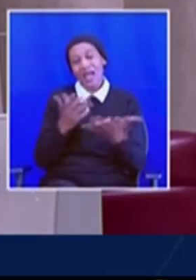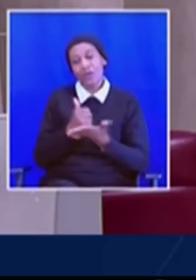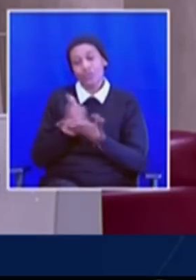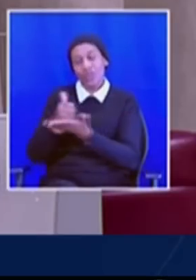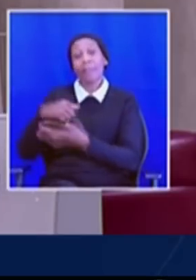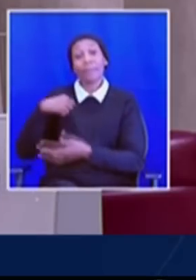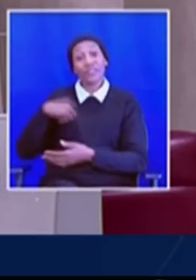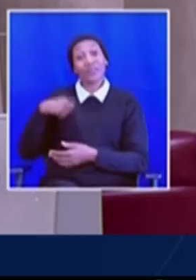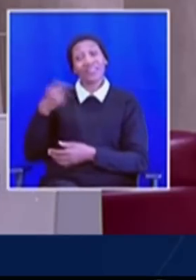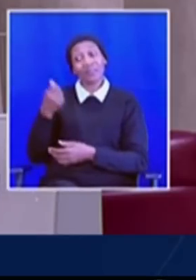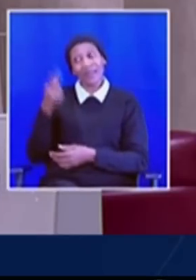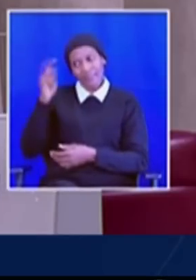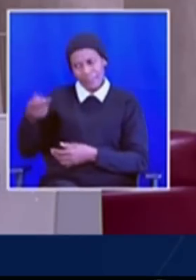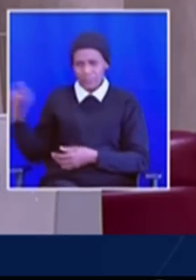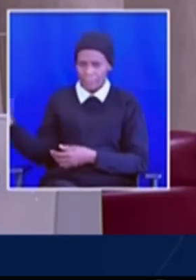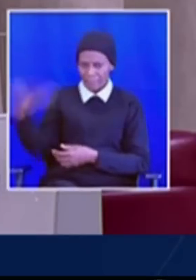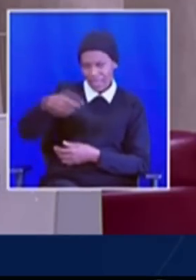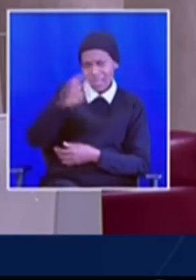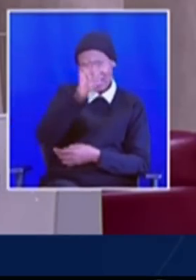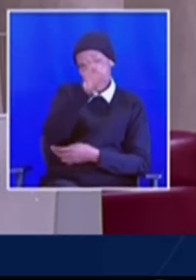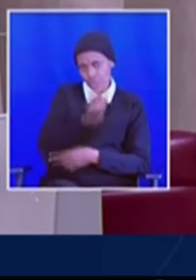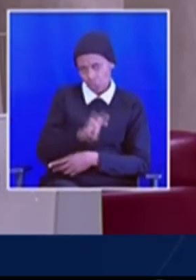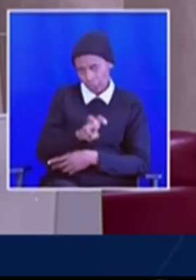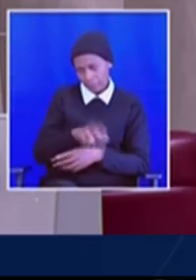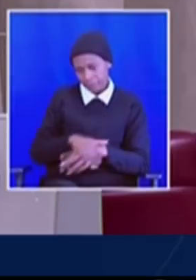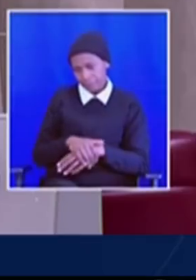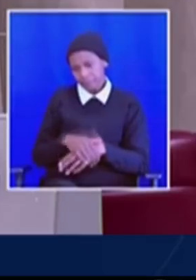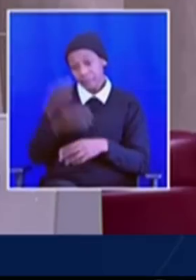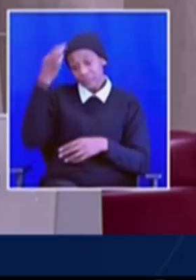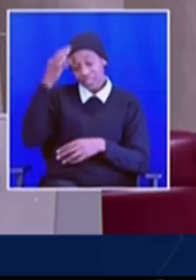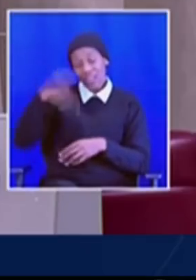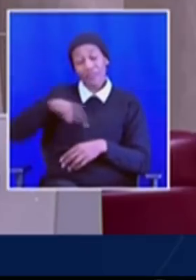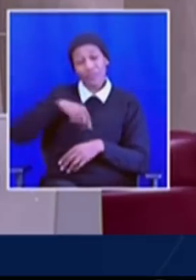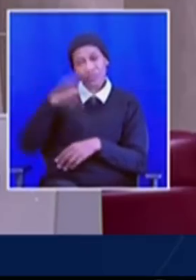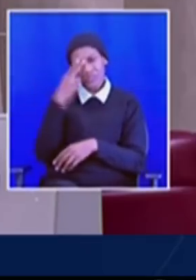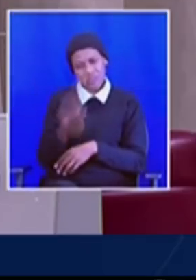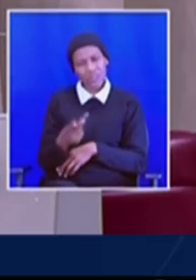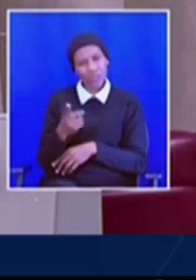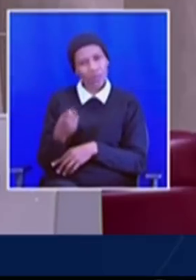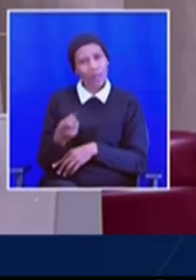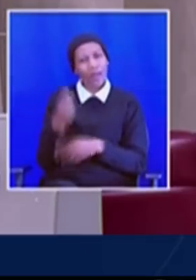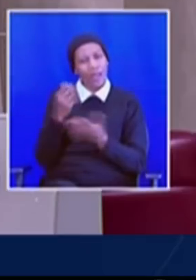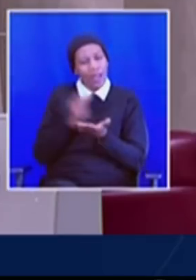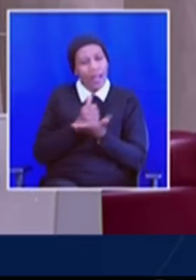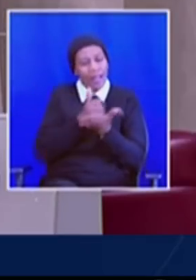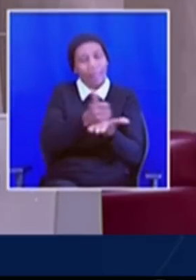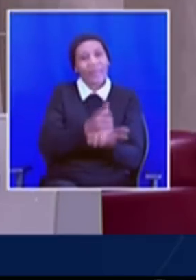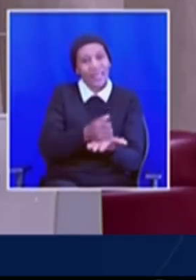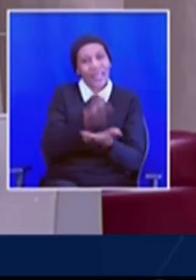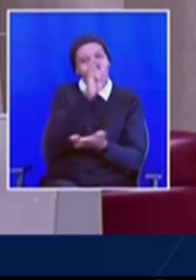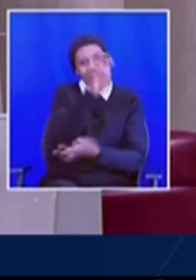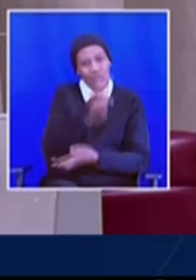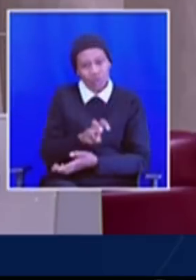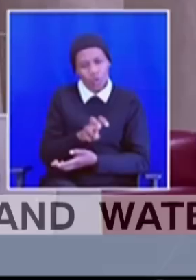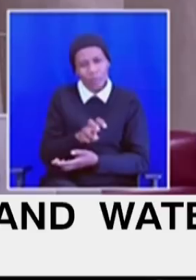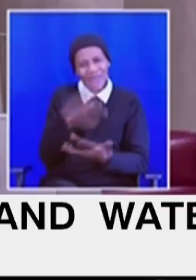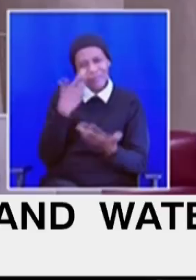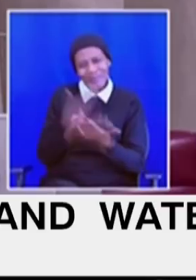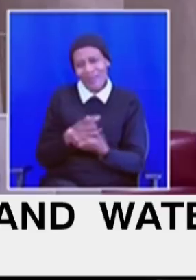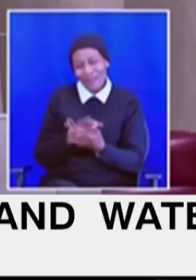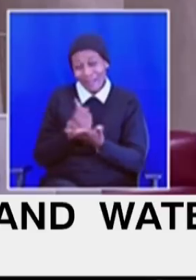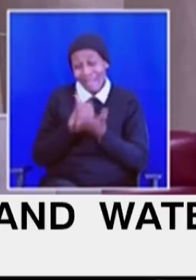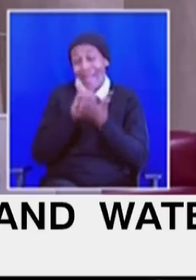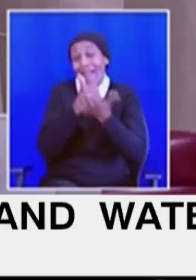to ESCOM. As a government, we recognize that debt relief alone will not return ESCOM